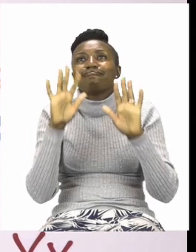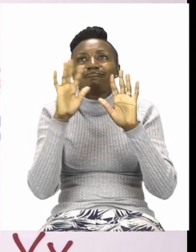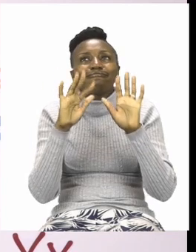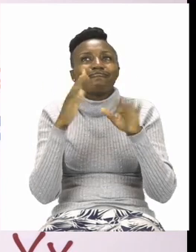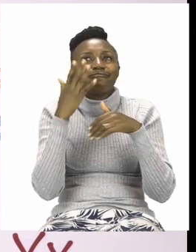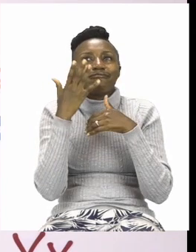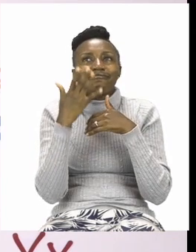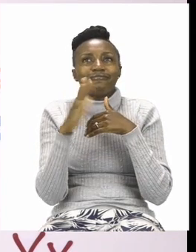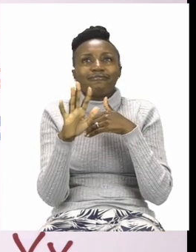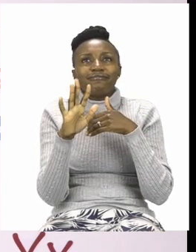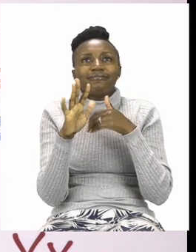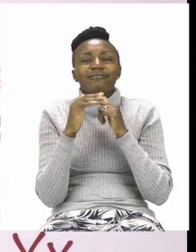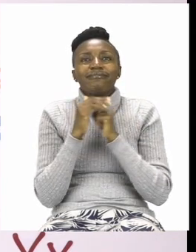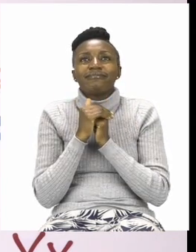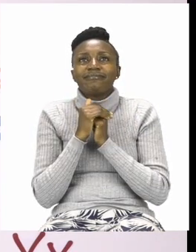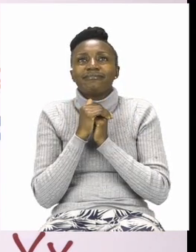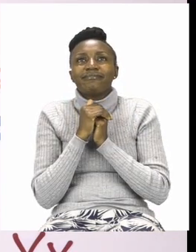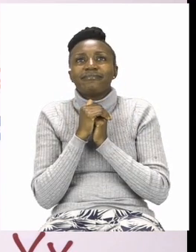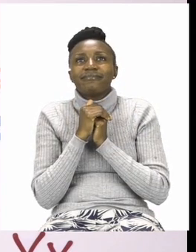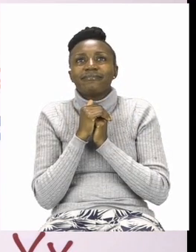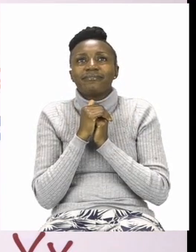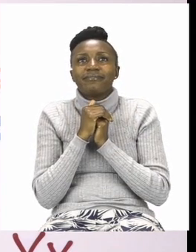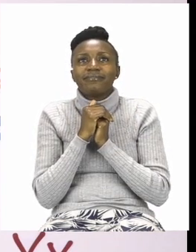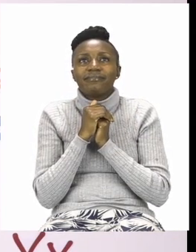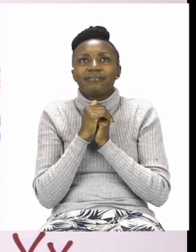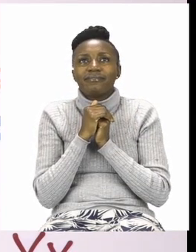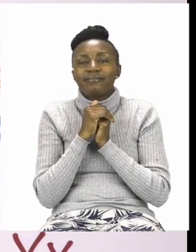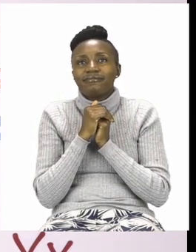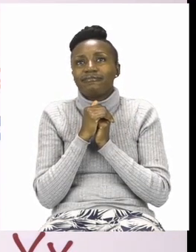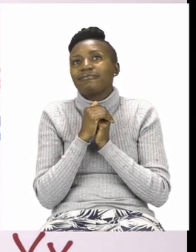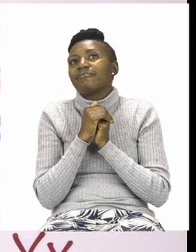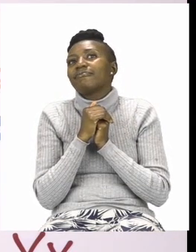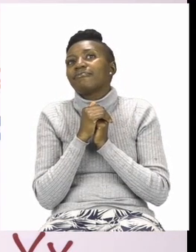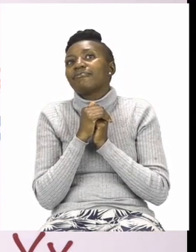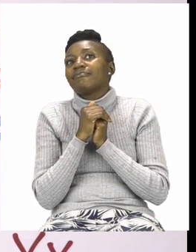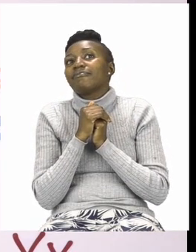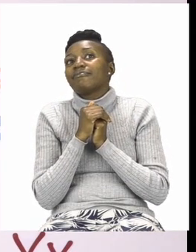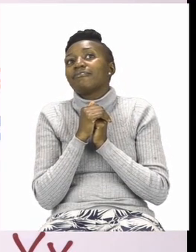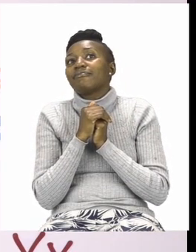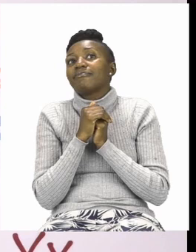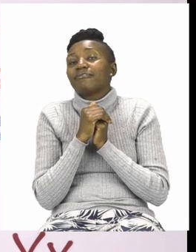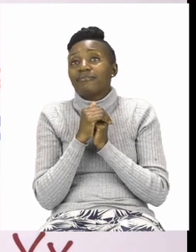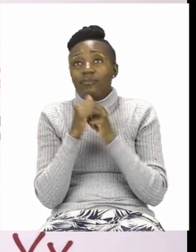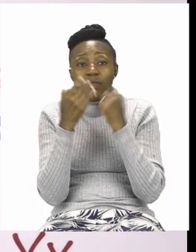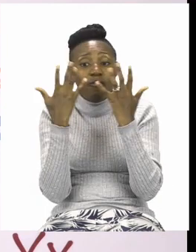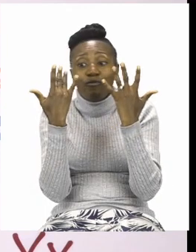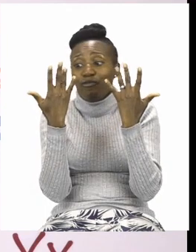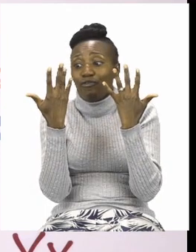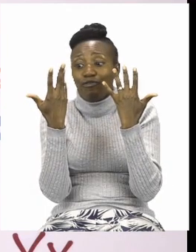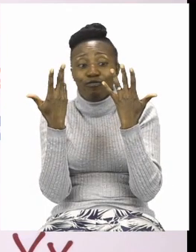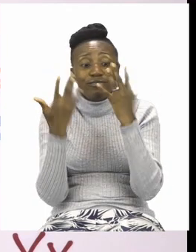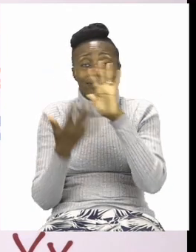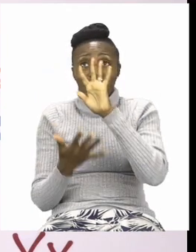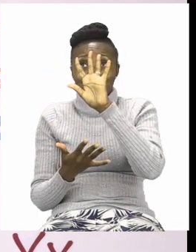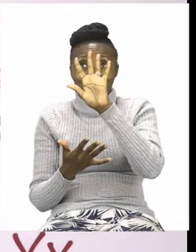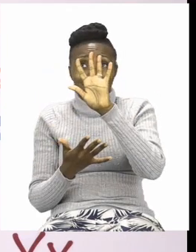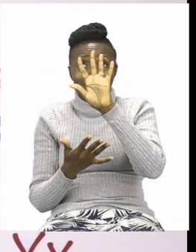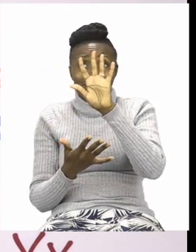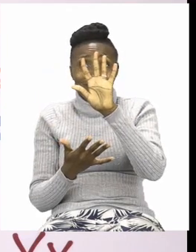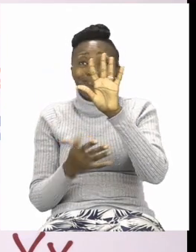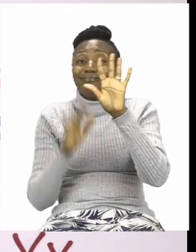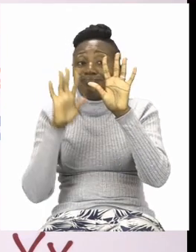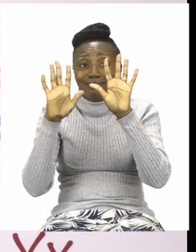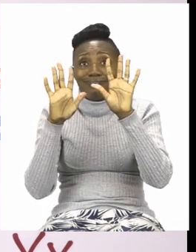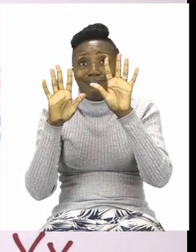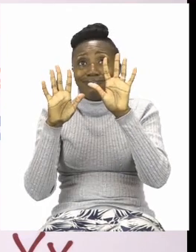complete. But that's not the only thing that comes in 5s. We also have 5 fingers on one hand. Let's count